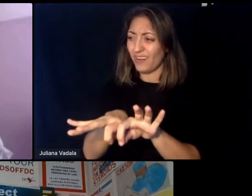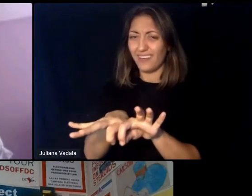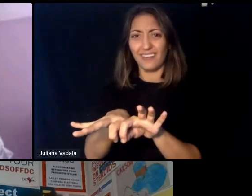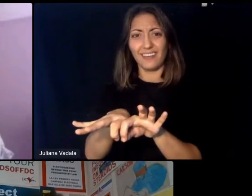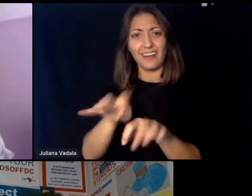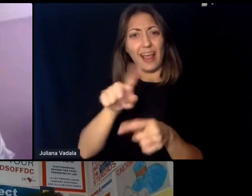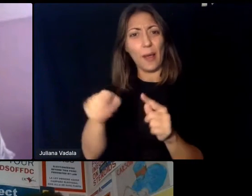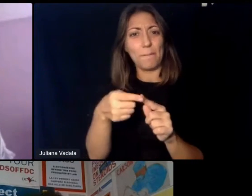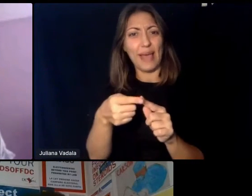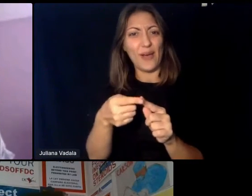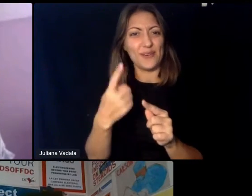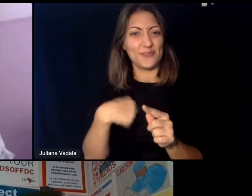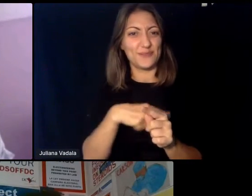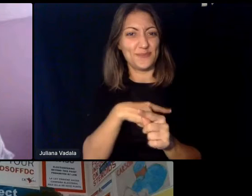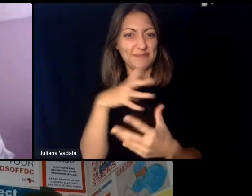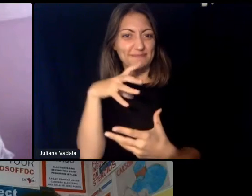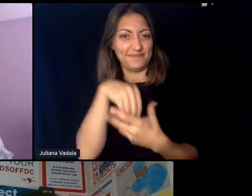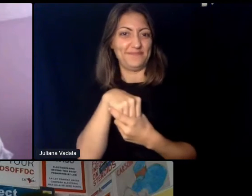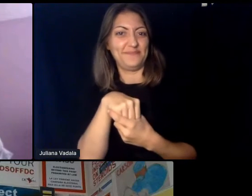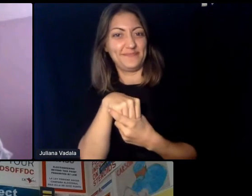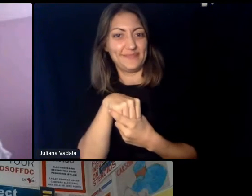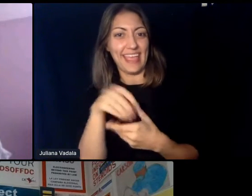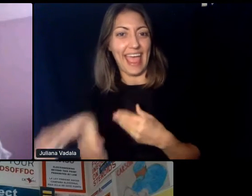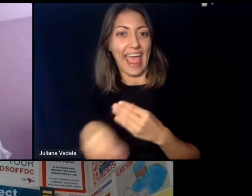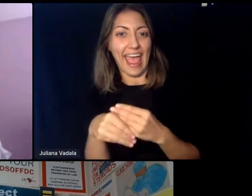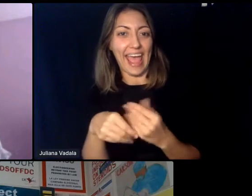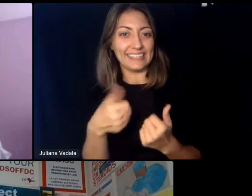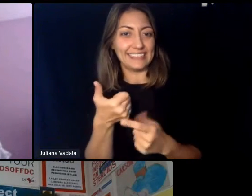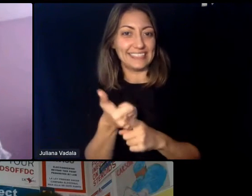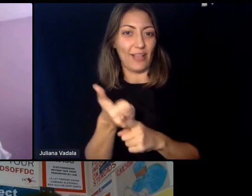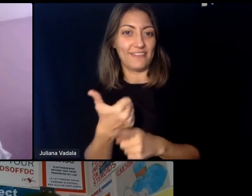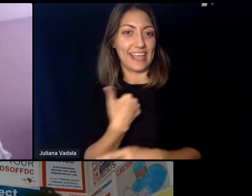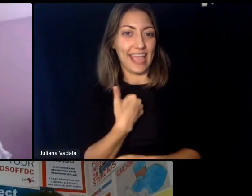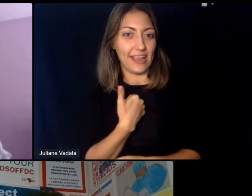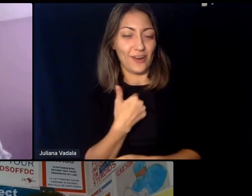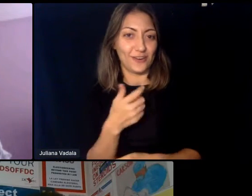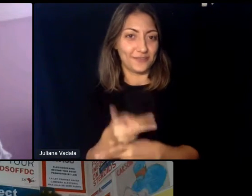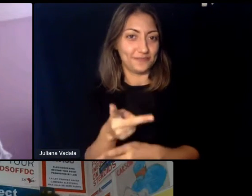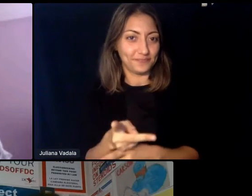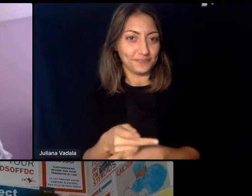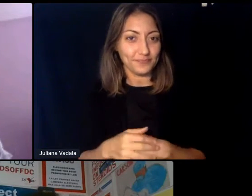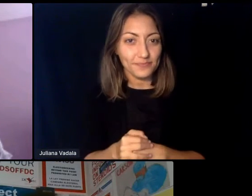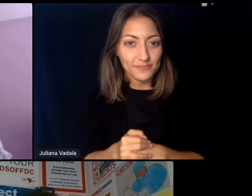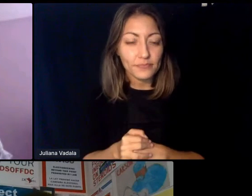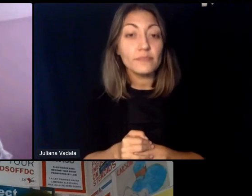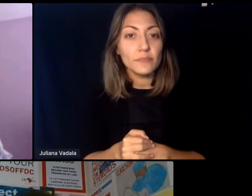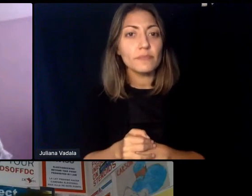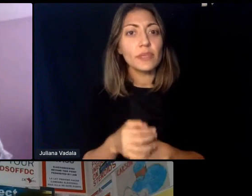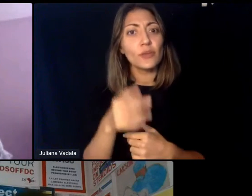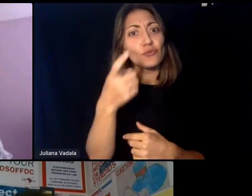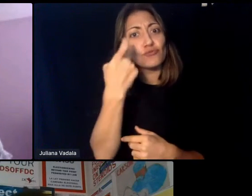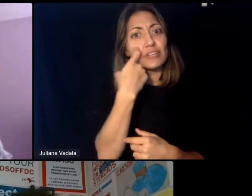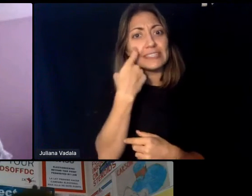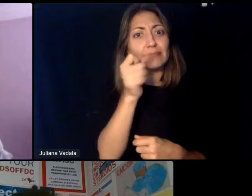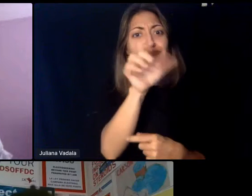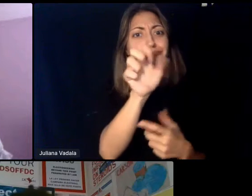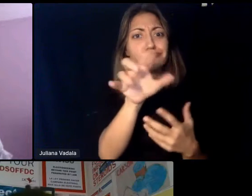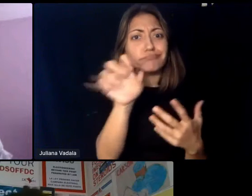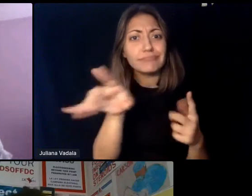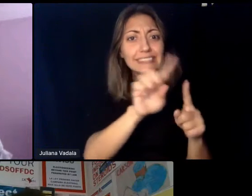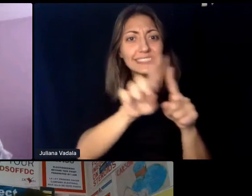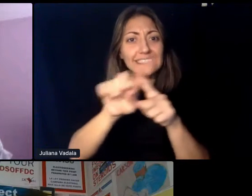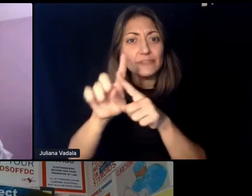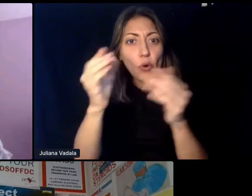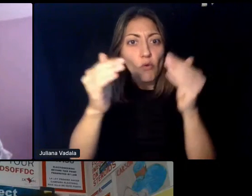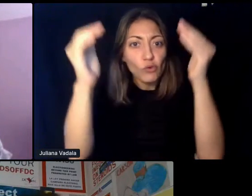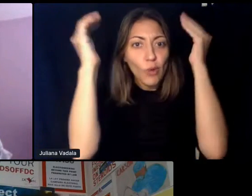overwhelming. So after Lori talks about self-care, we will go into communicating across lines of difference right here,